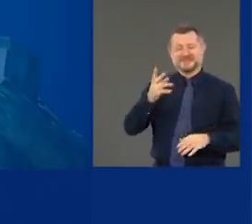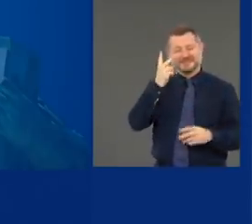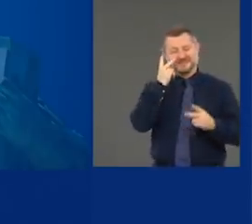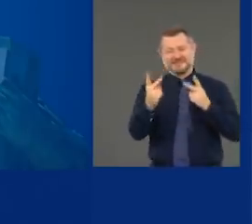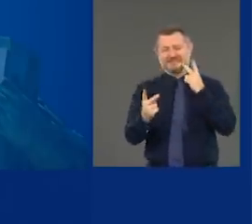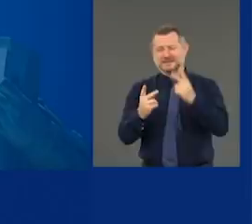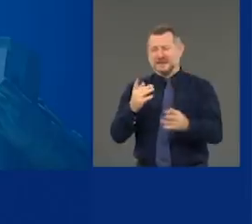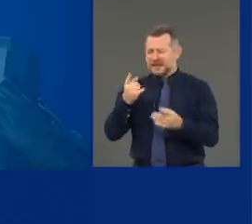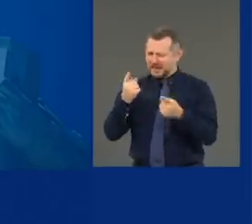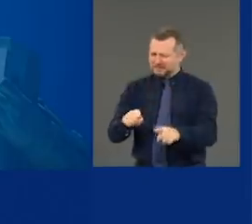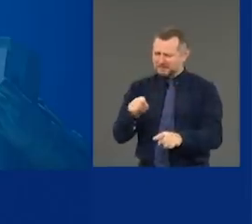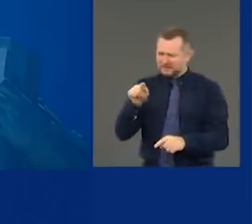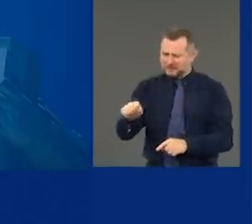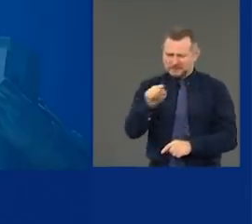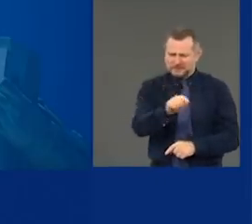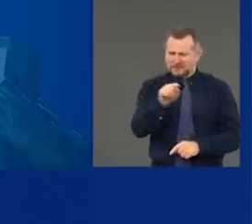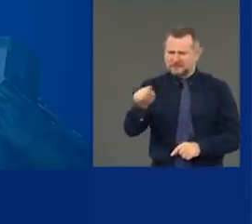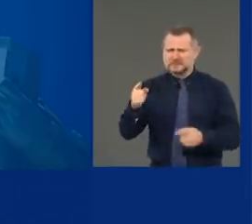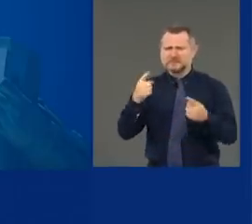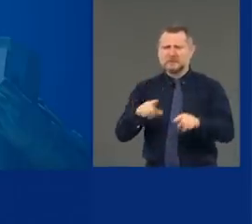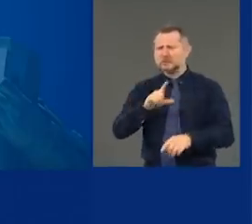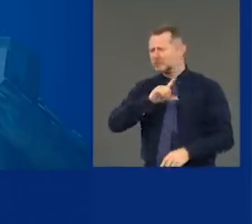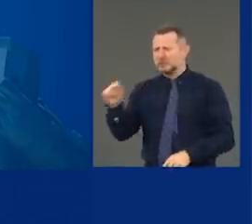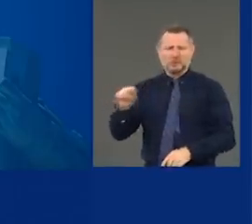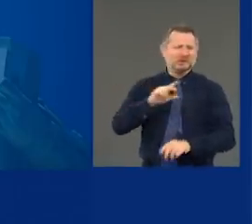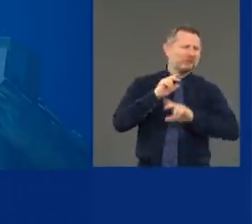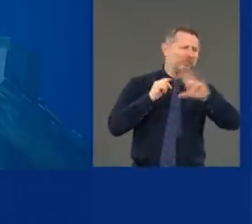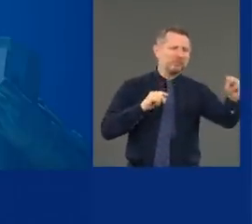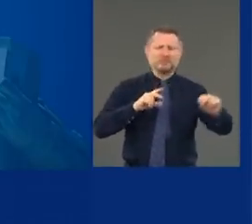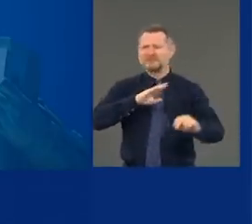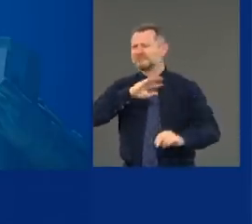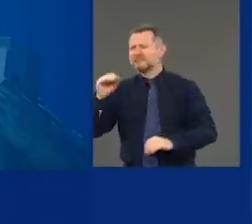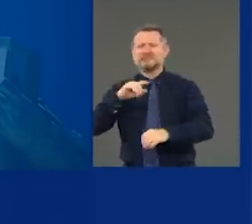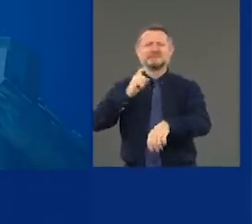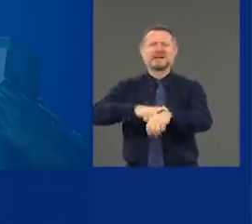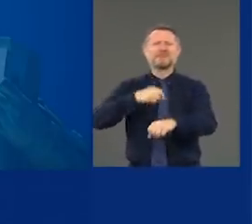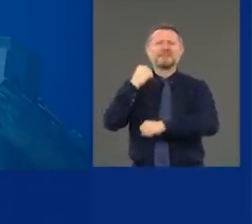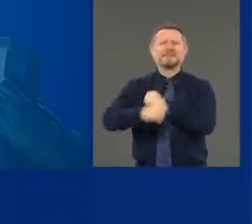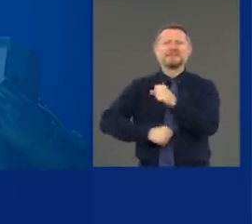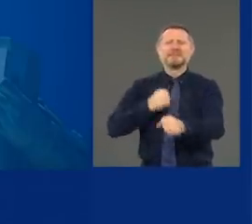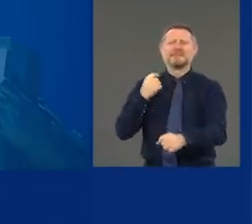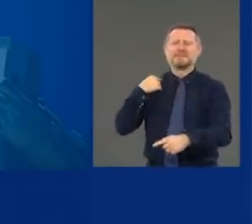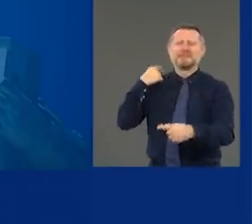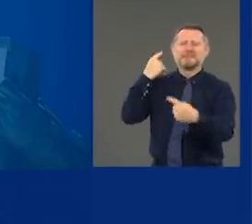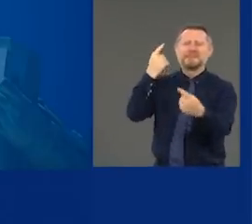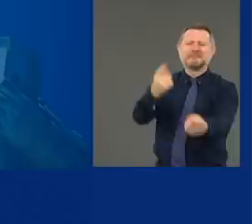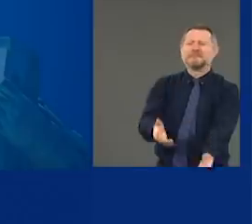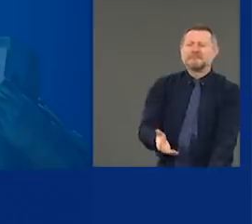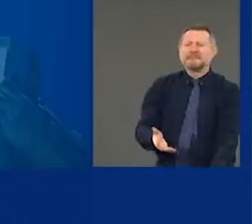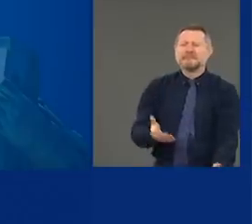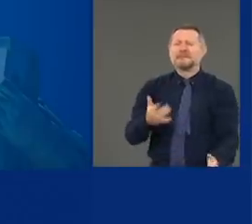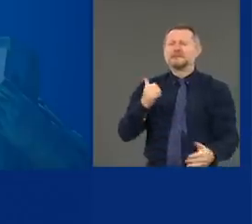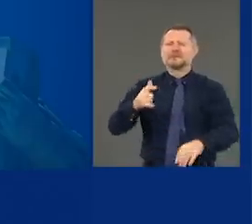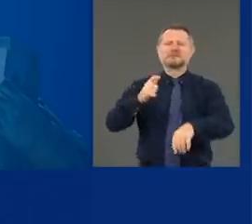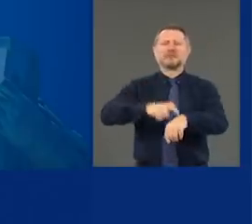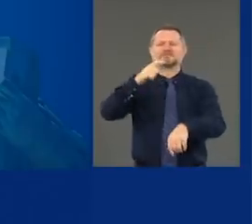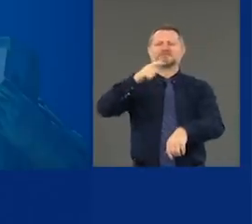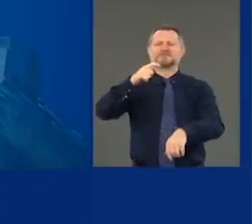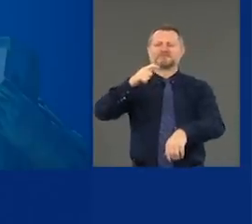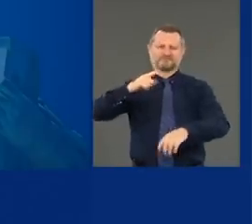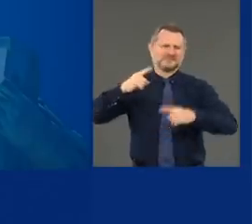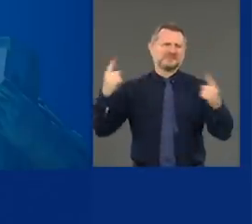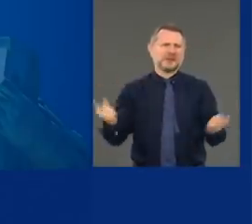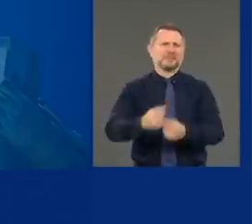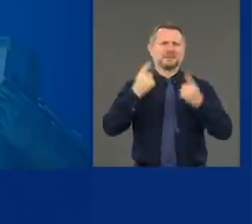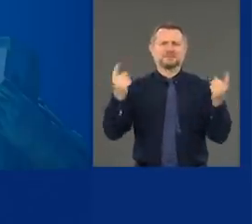happen 20, 30, 40 times. How many times do you have to see the same situation before you act? And we're going to act in the state